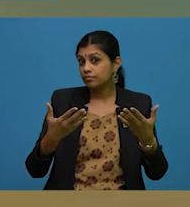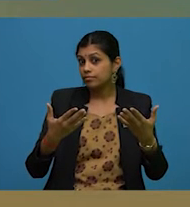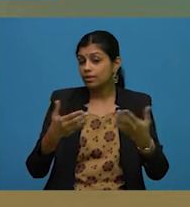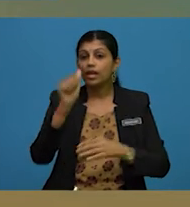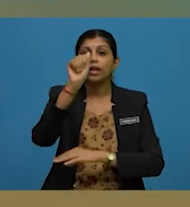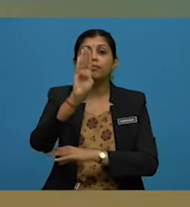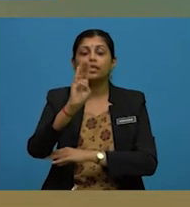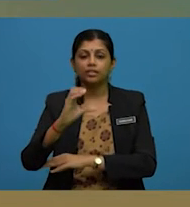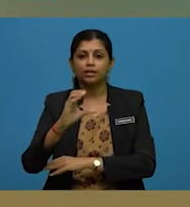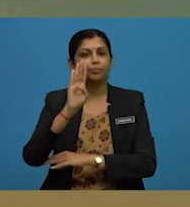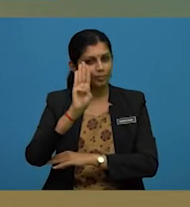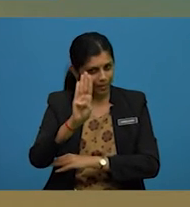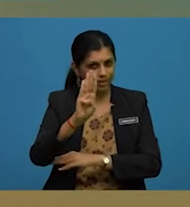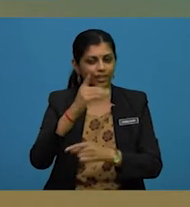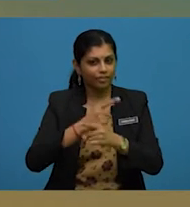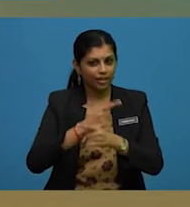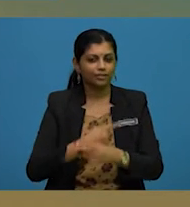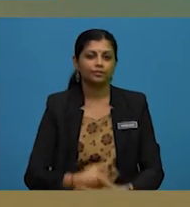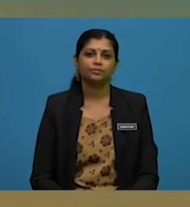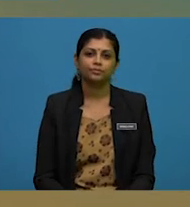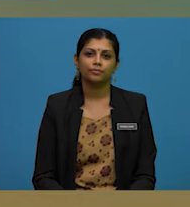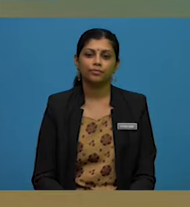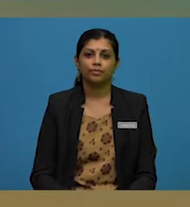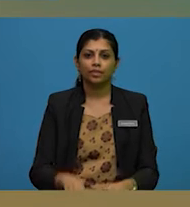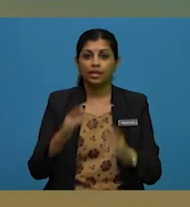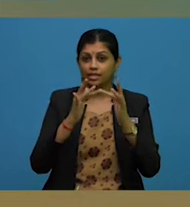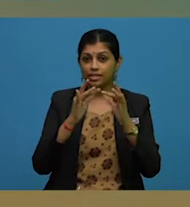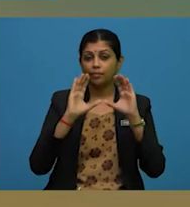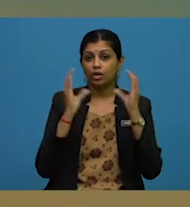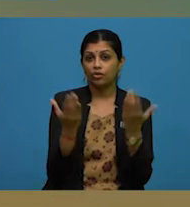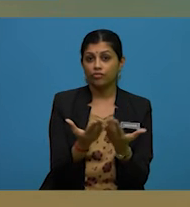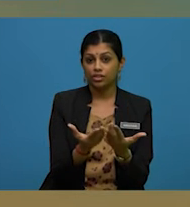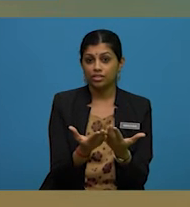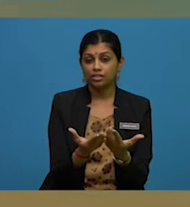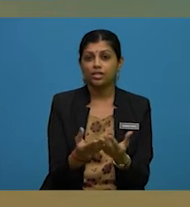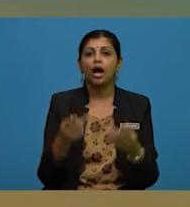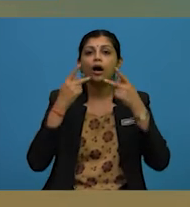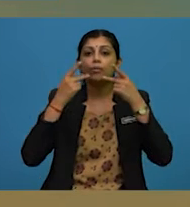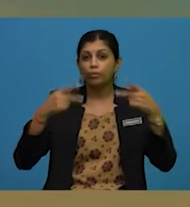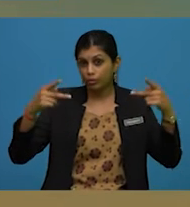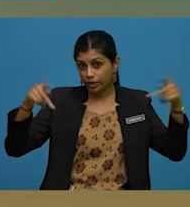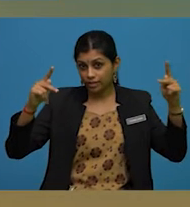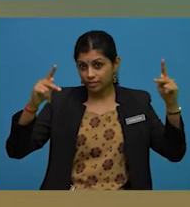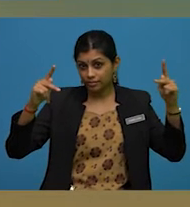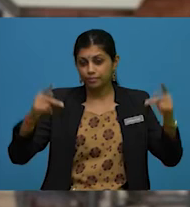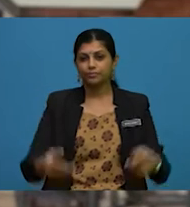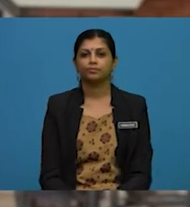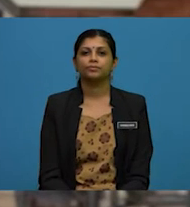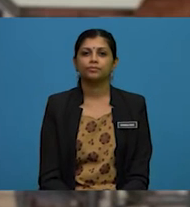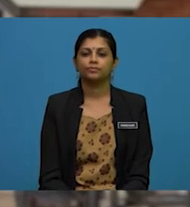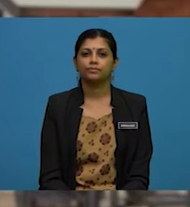Yes, the answer is B. Cyber confessions are popular due to their